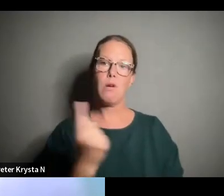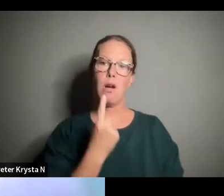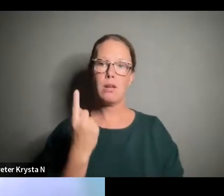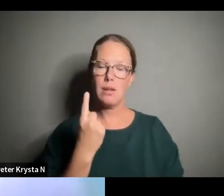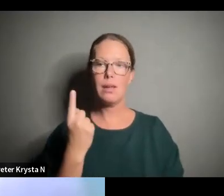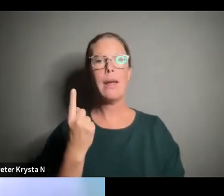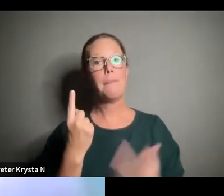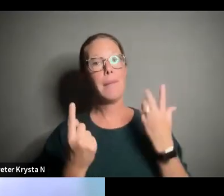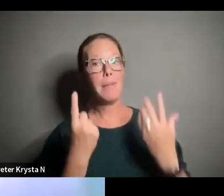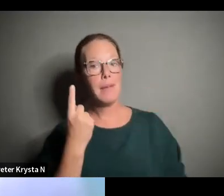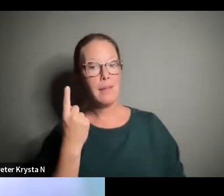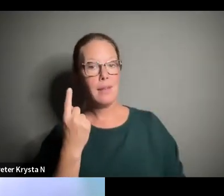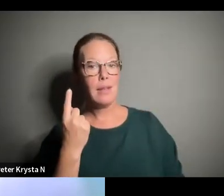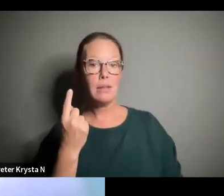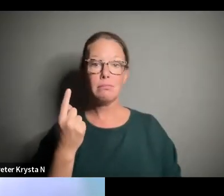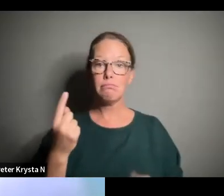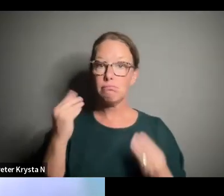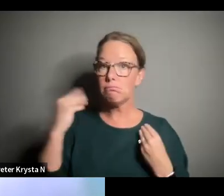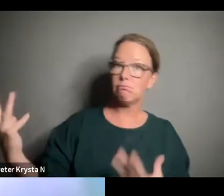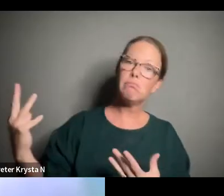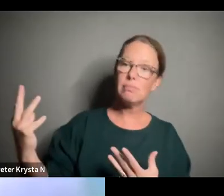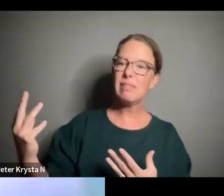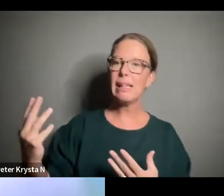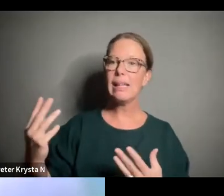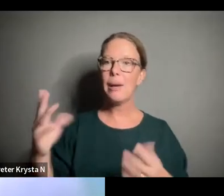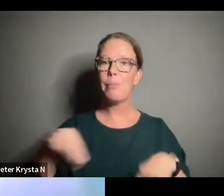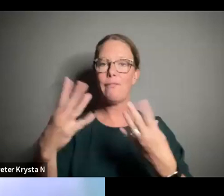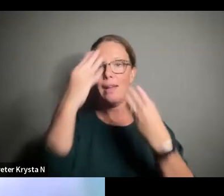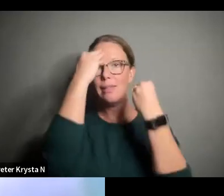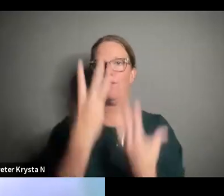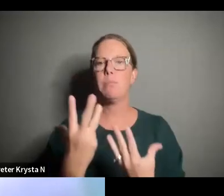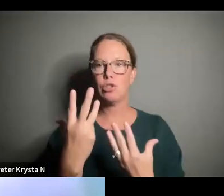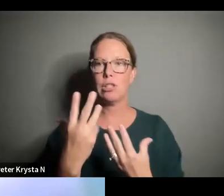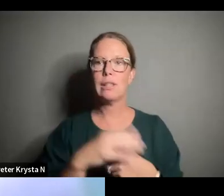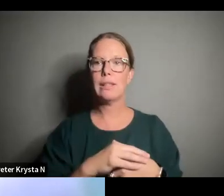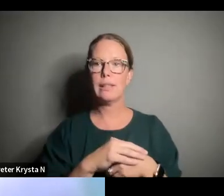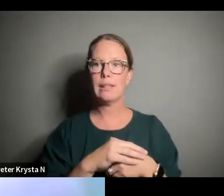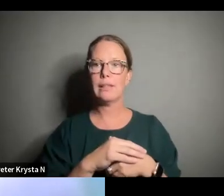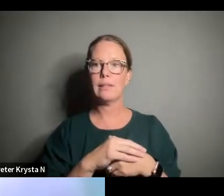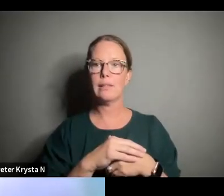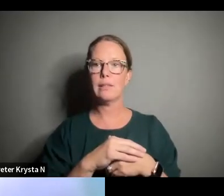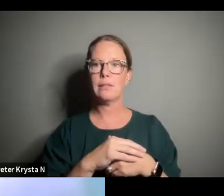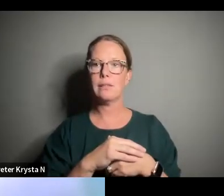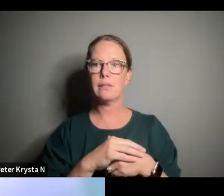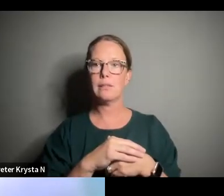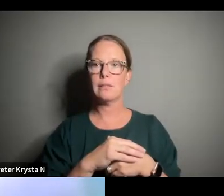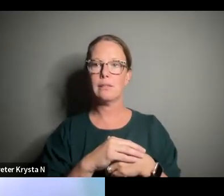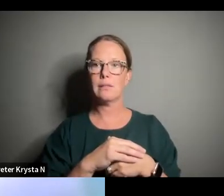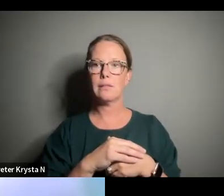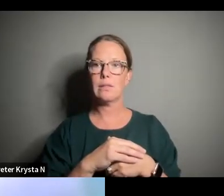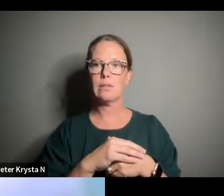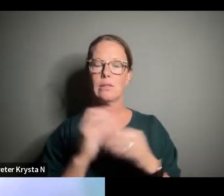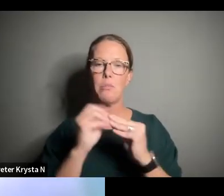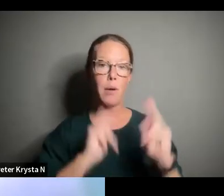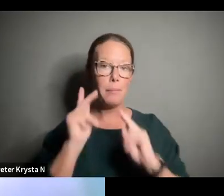might be an idea, talk to them and give them information about this. So, more people can have